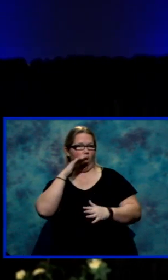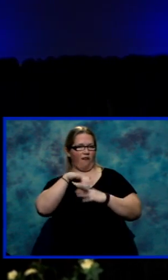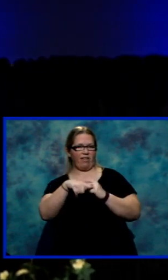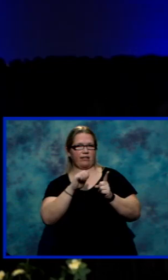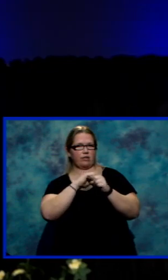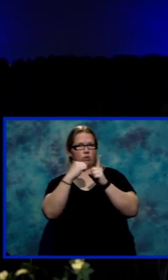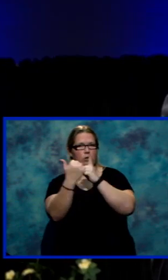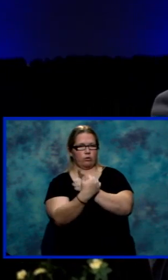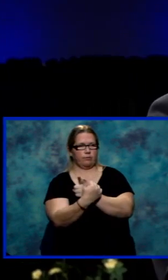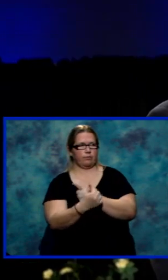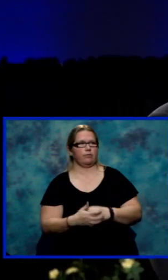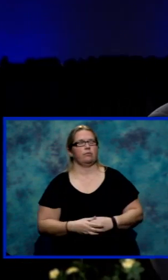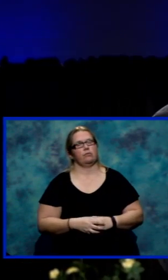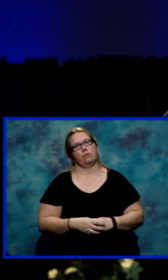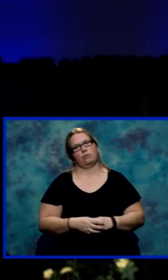thing.